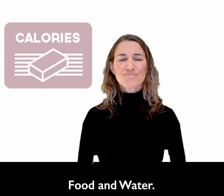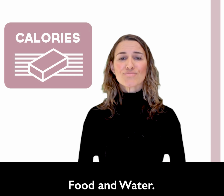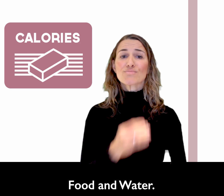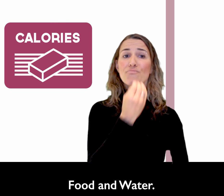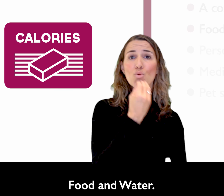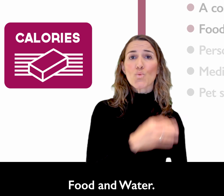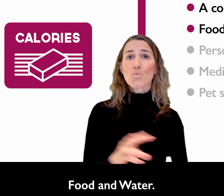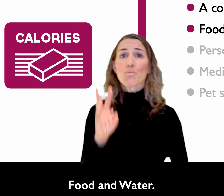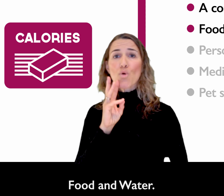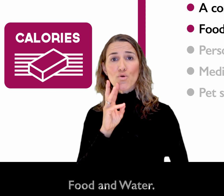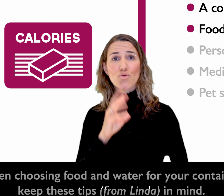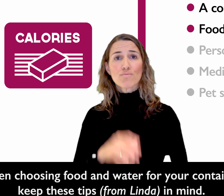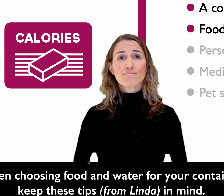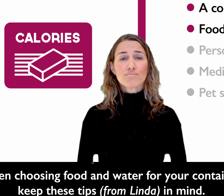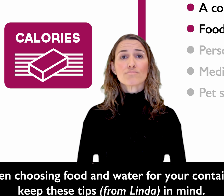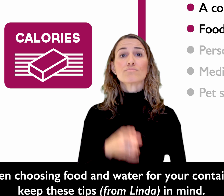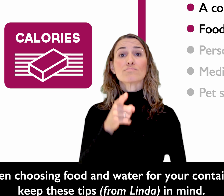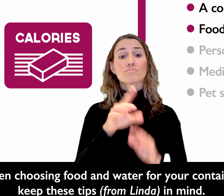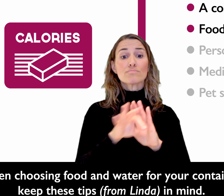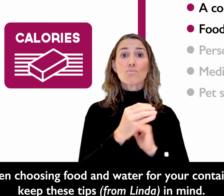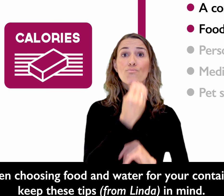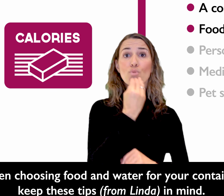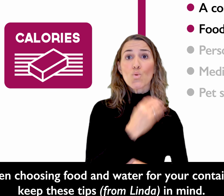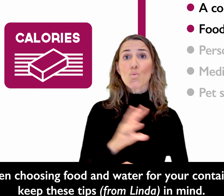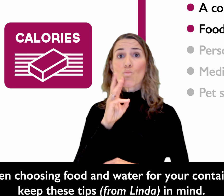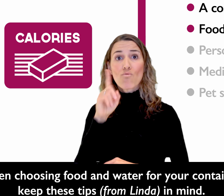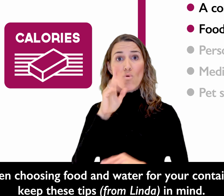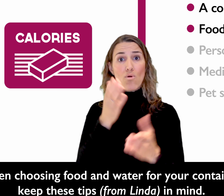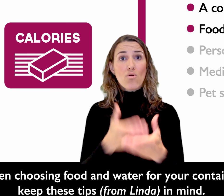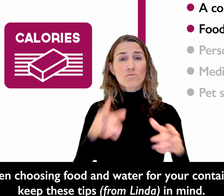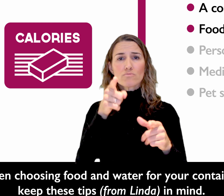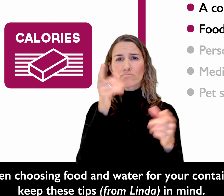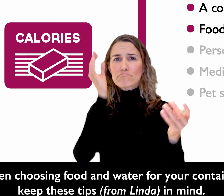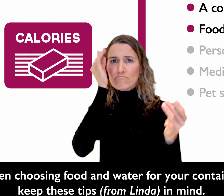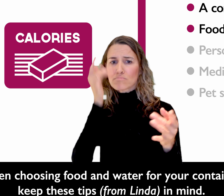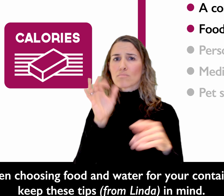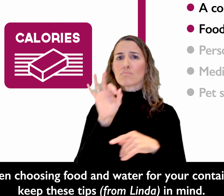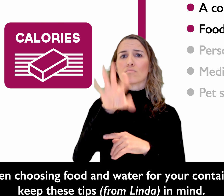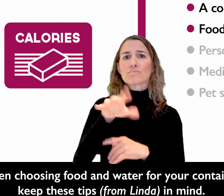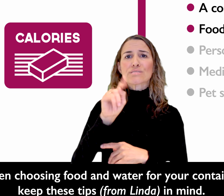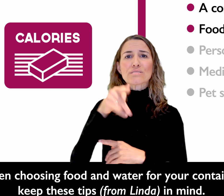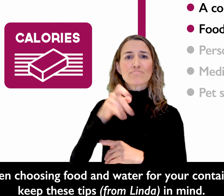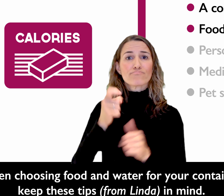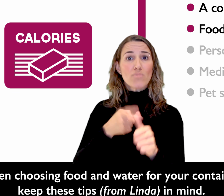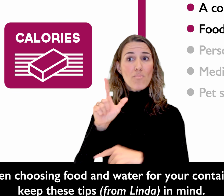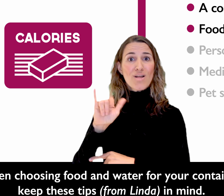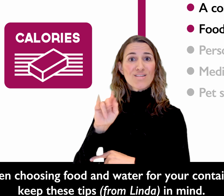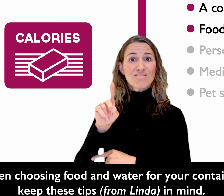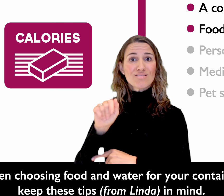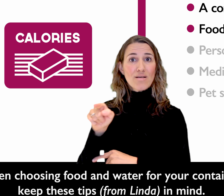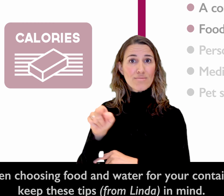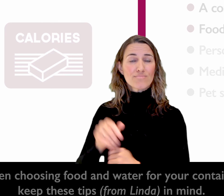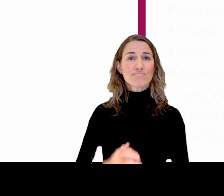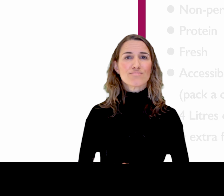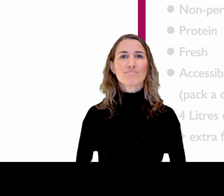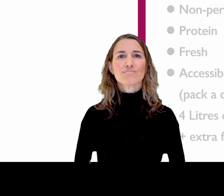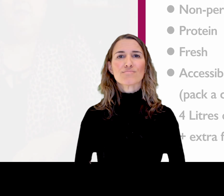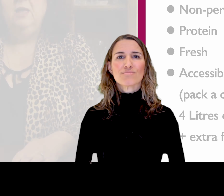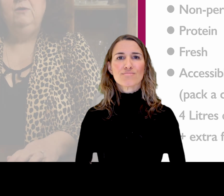Food and water. When choosing food and water for your container, keep these tips from Linda in